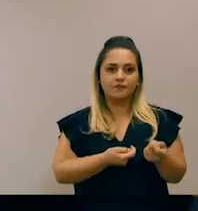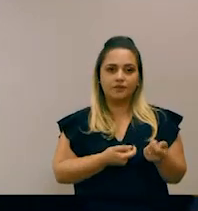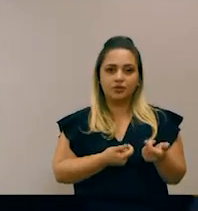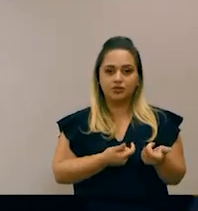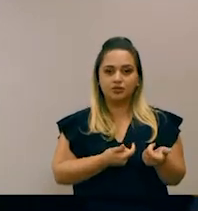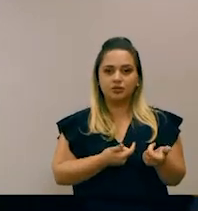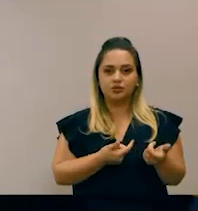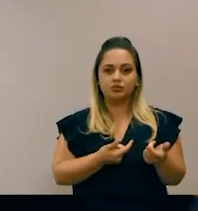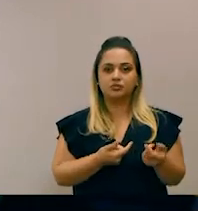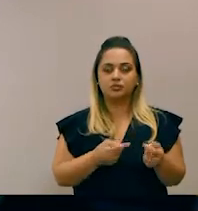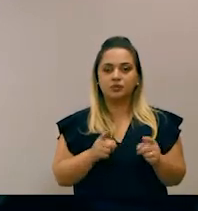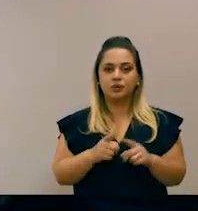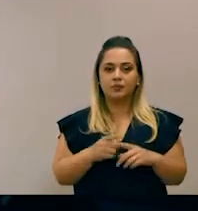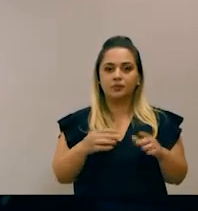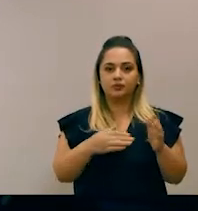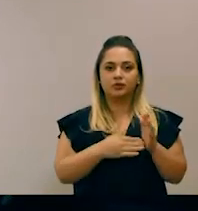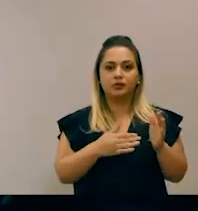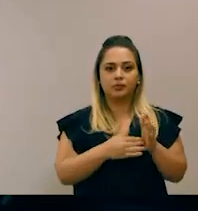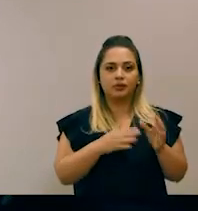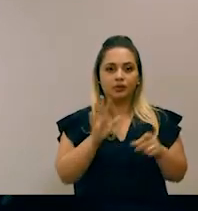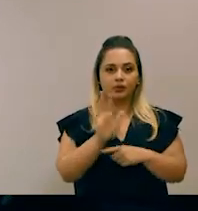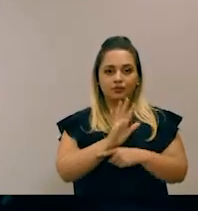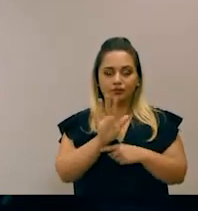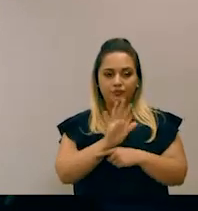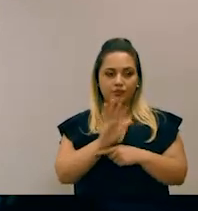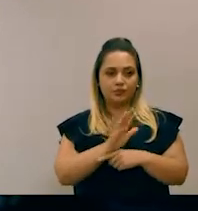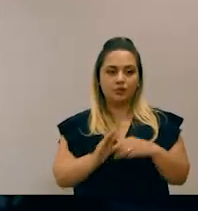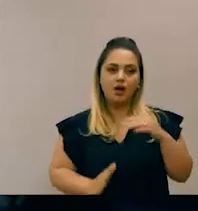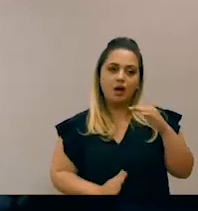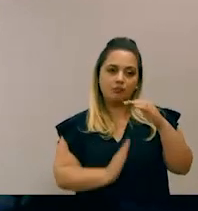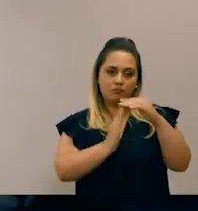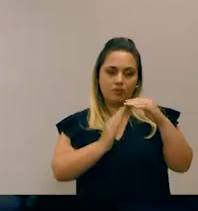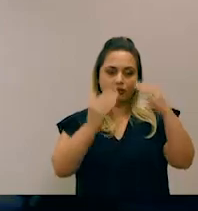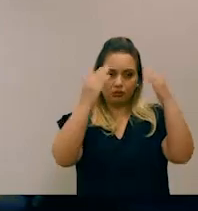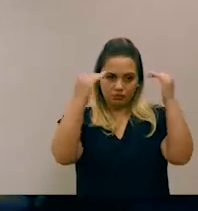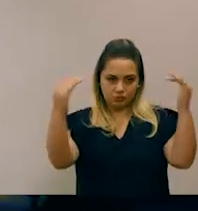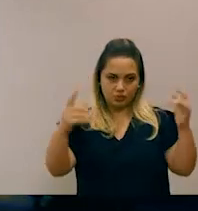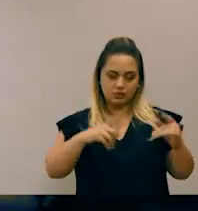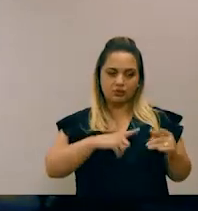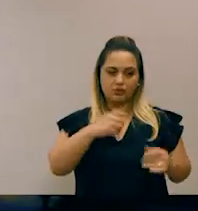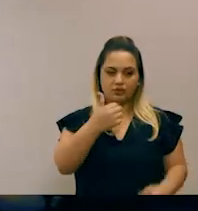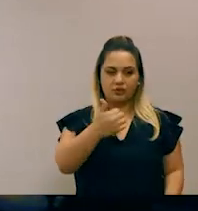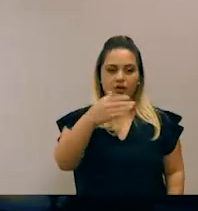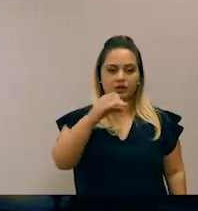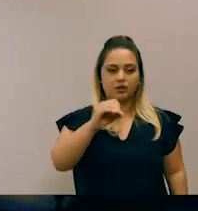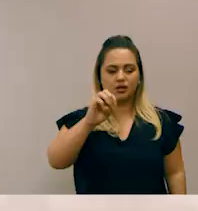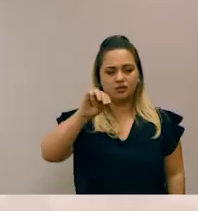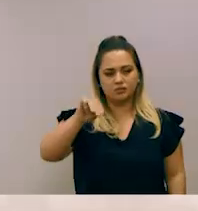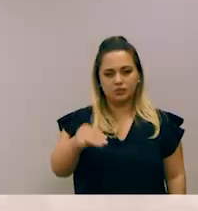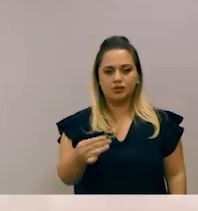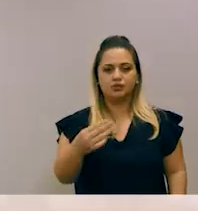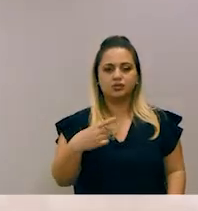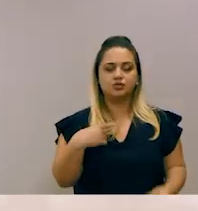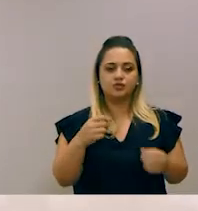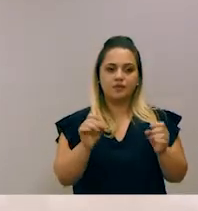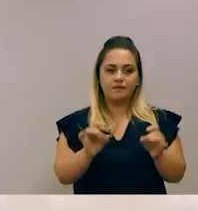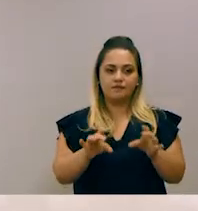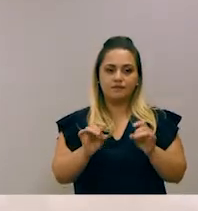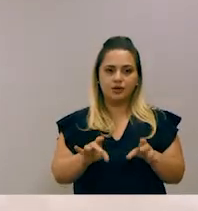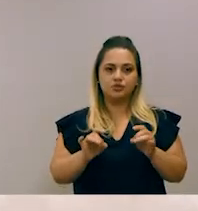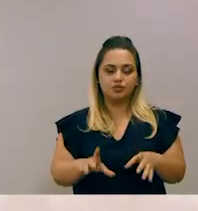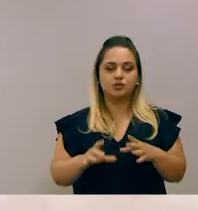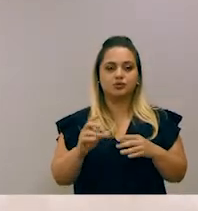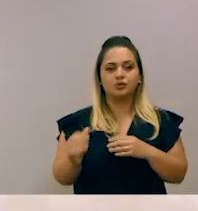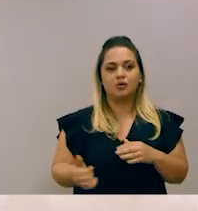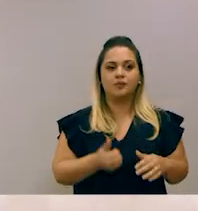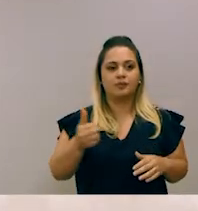tickets sold to a certain movie, the success goal was considered 10 million tickets sold, and